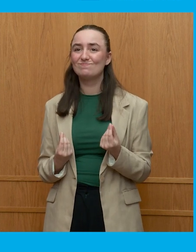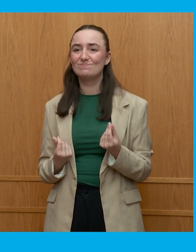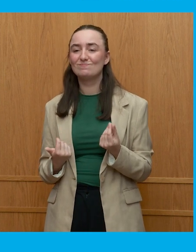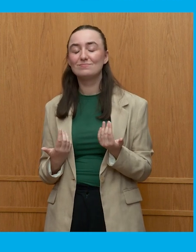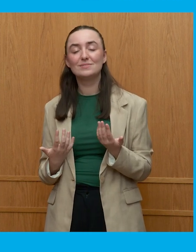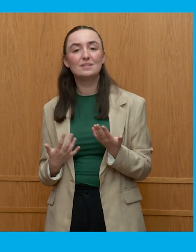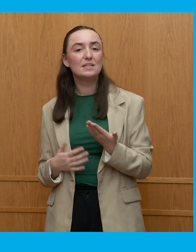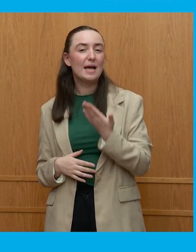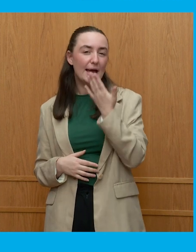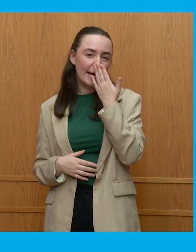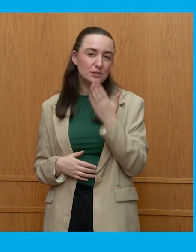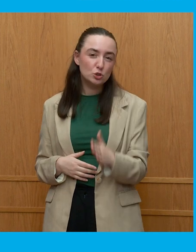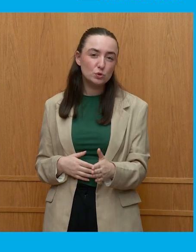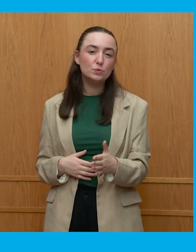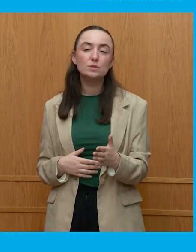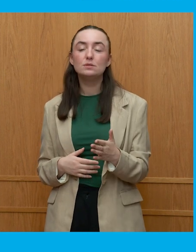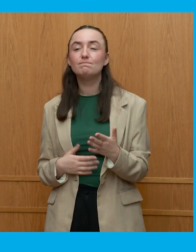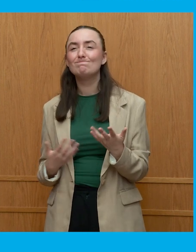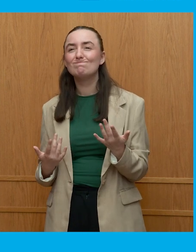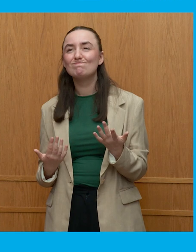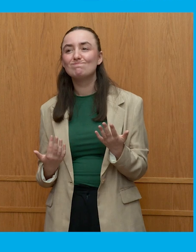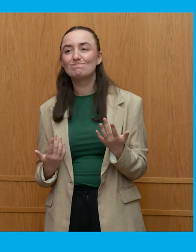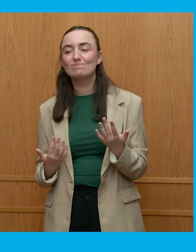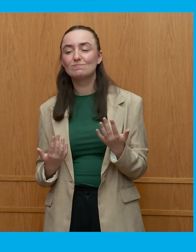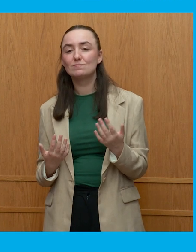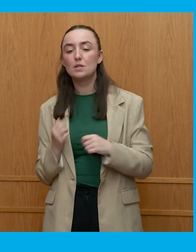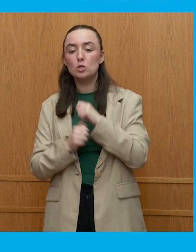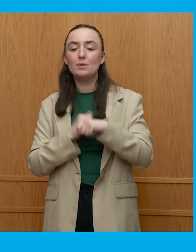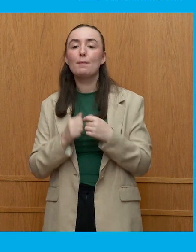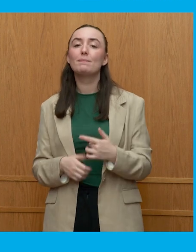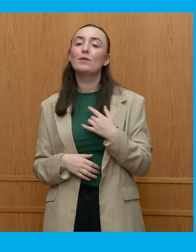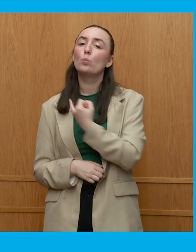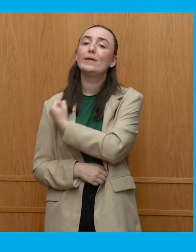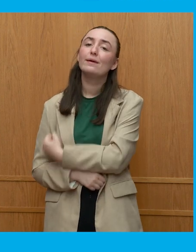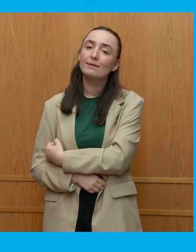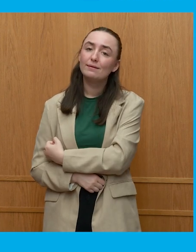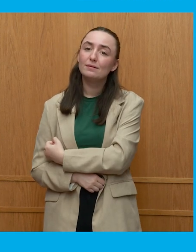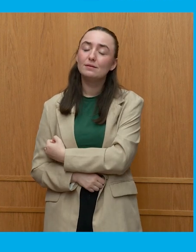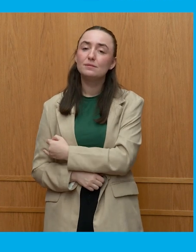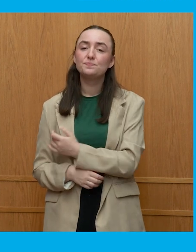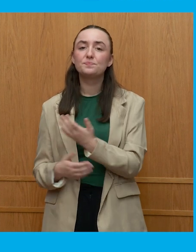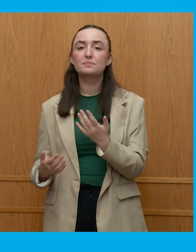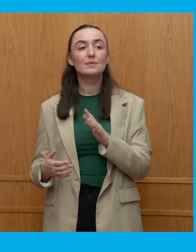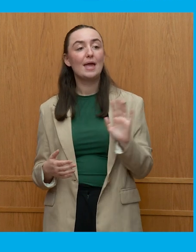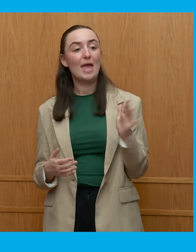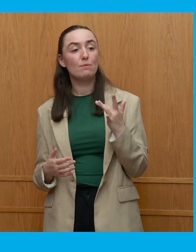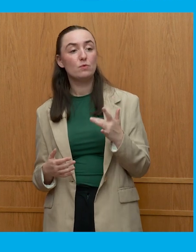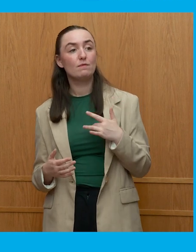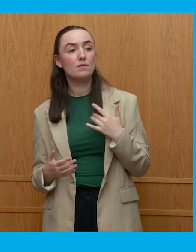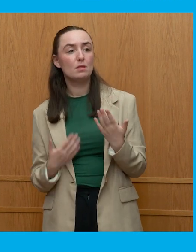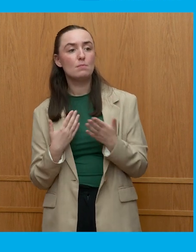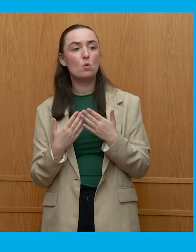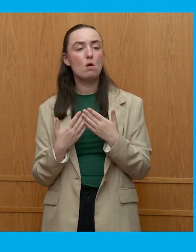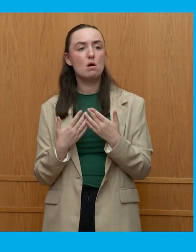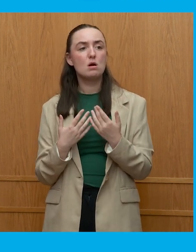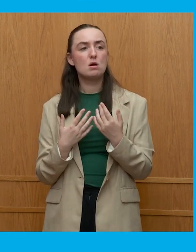attitude of you become very weak, and so everybody is becoming more aggressive towards